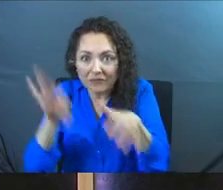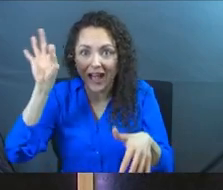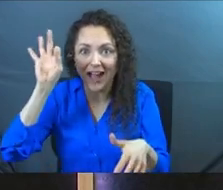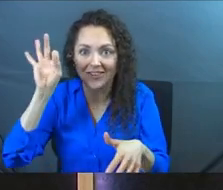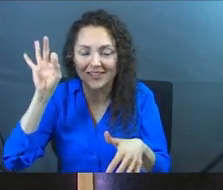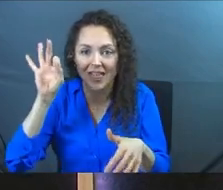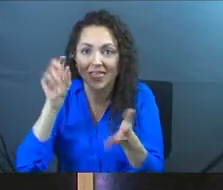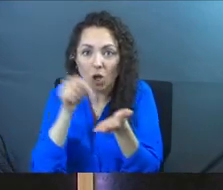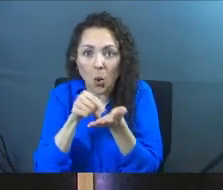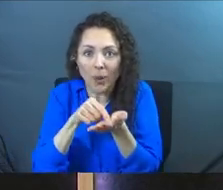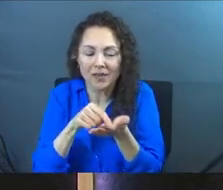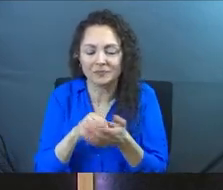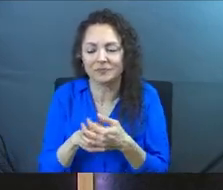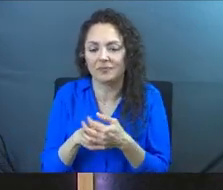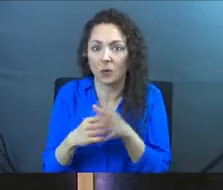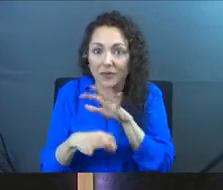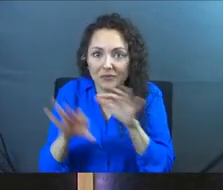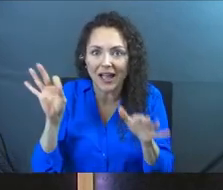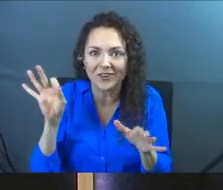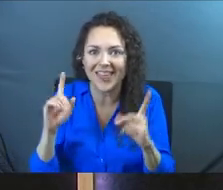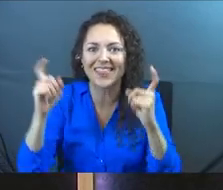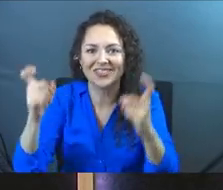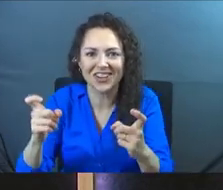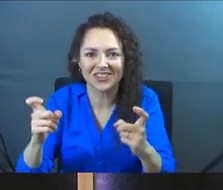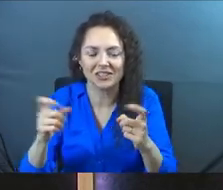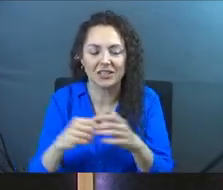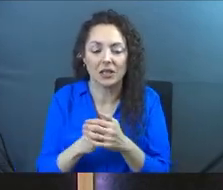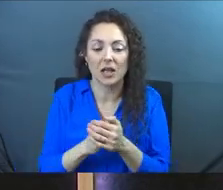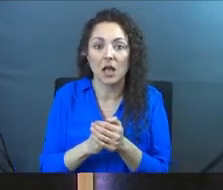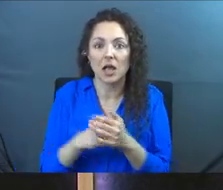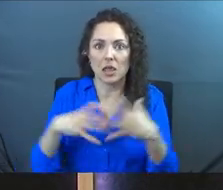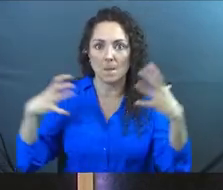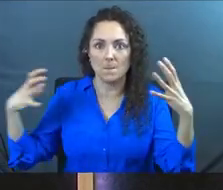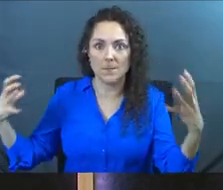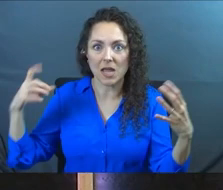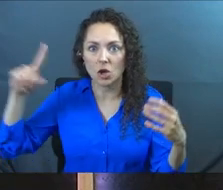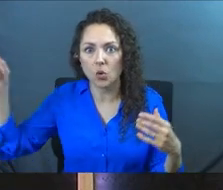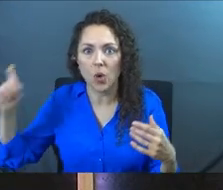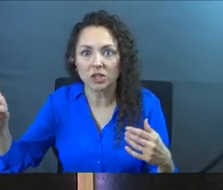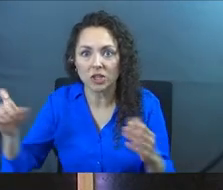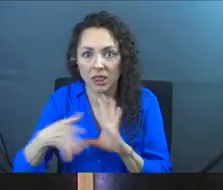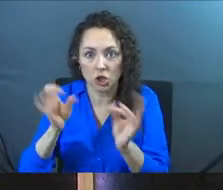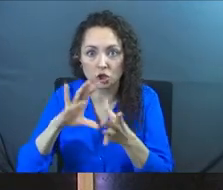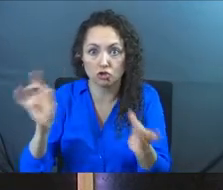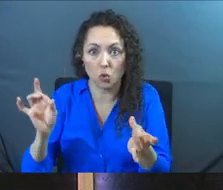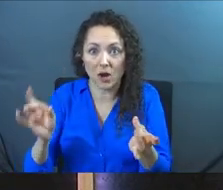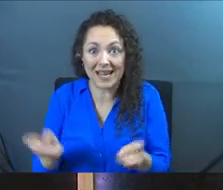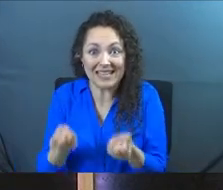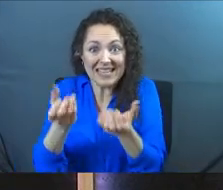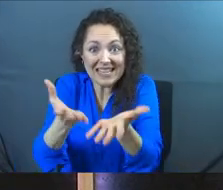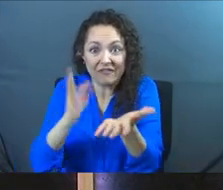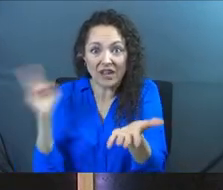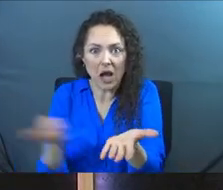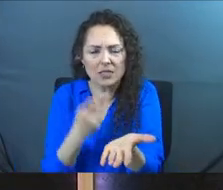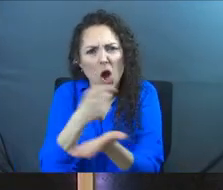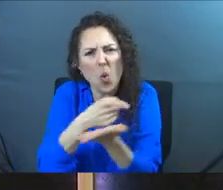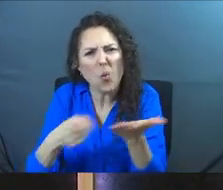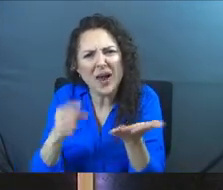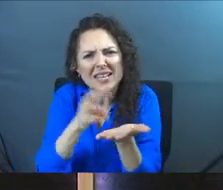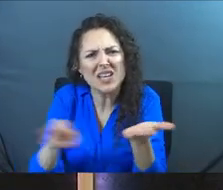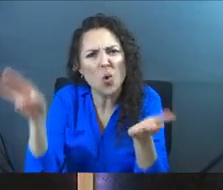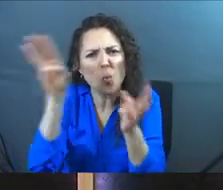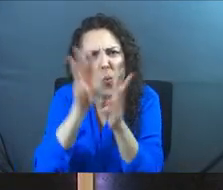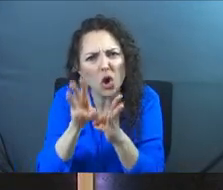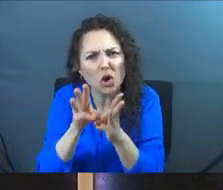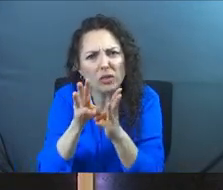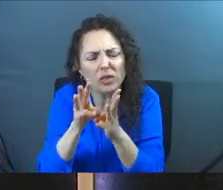That's the kingdom of God. And so then the huge question that this parable is throwing at us is, what is this worth to you?